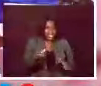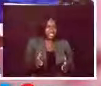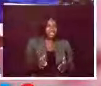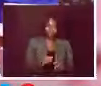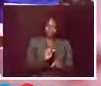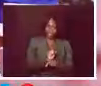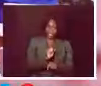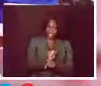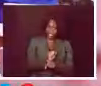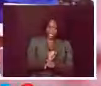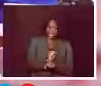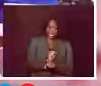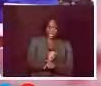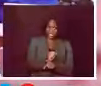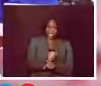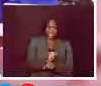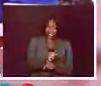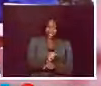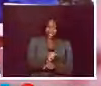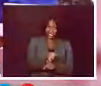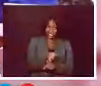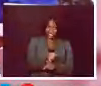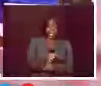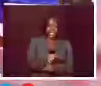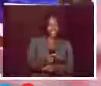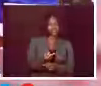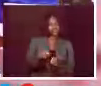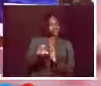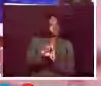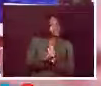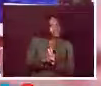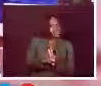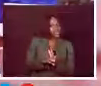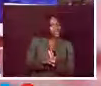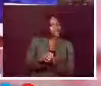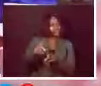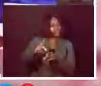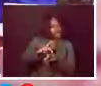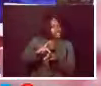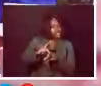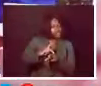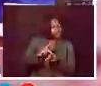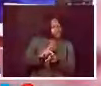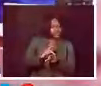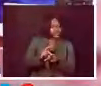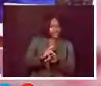work and allow also the institutional memory or the practice of this